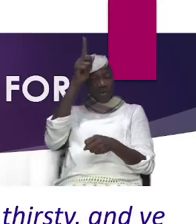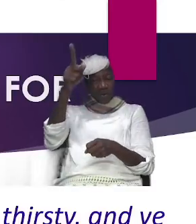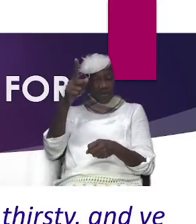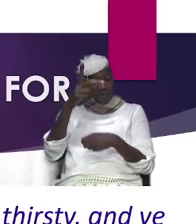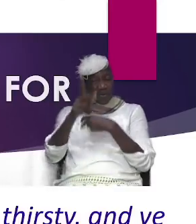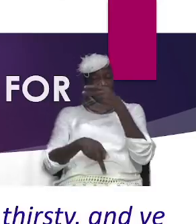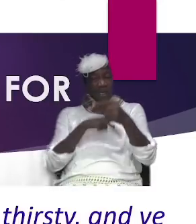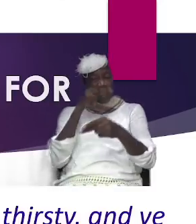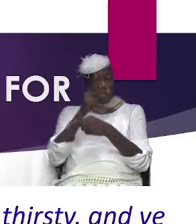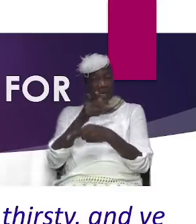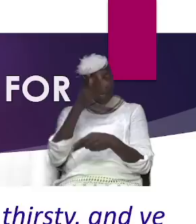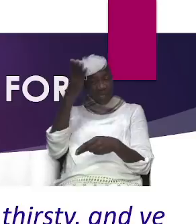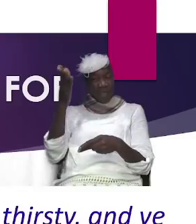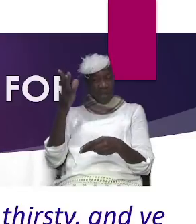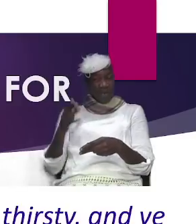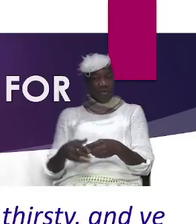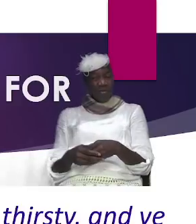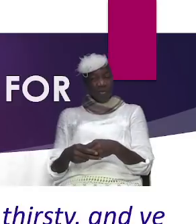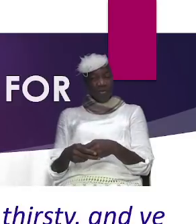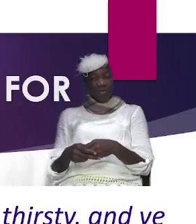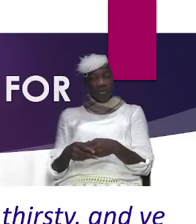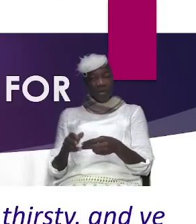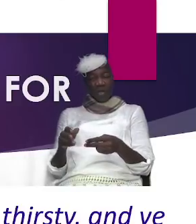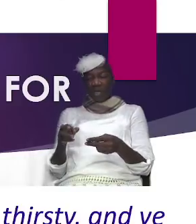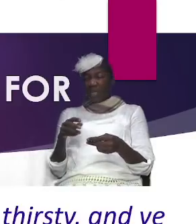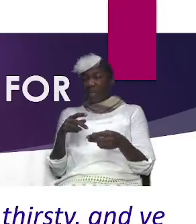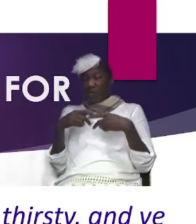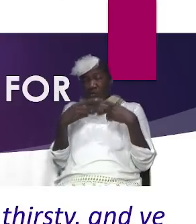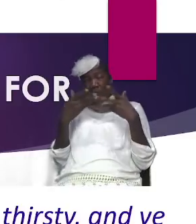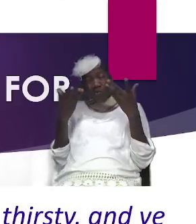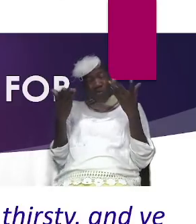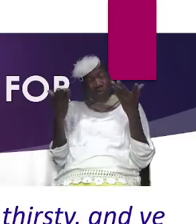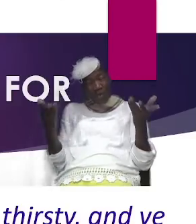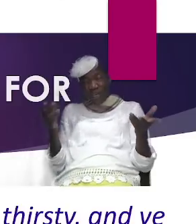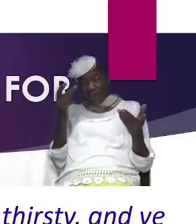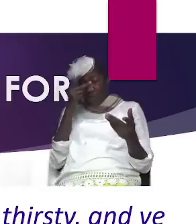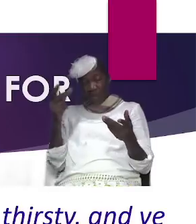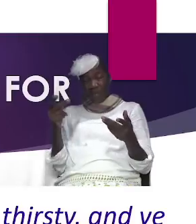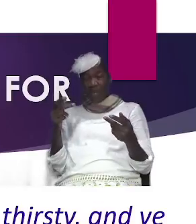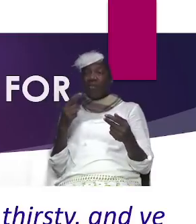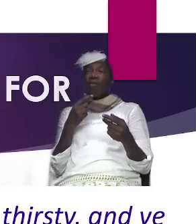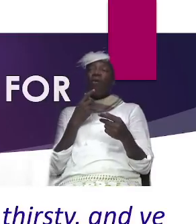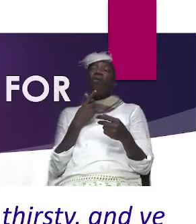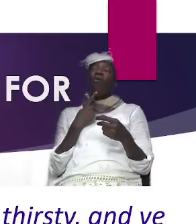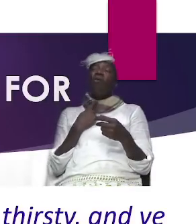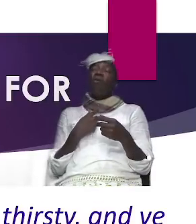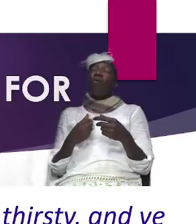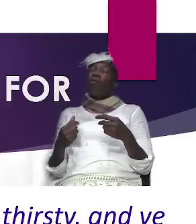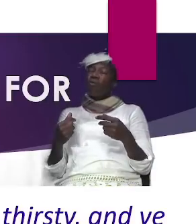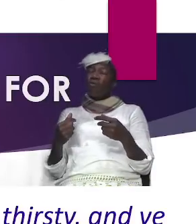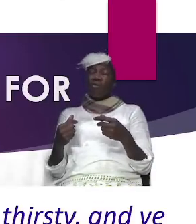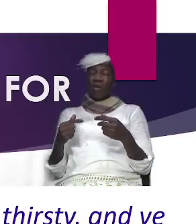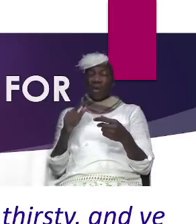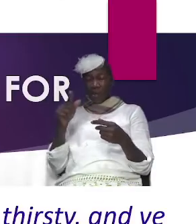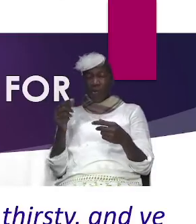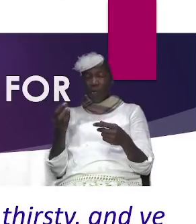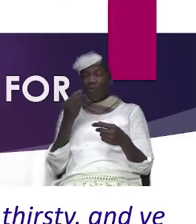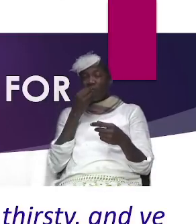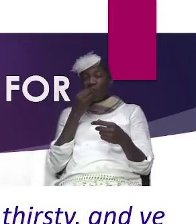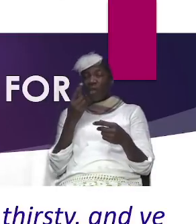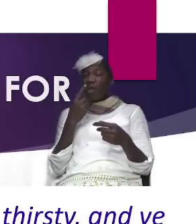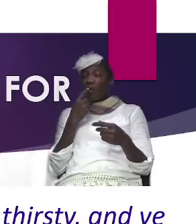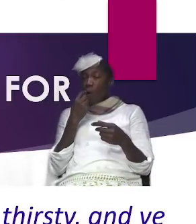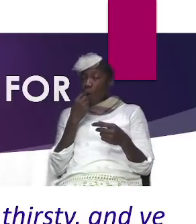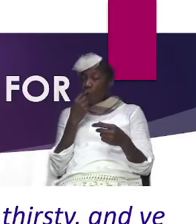were. So he said, when saw we thee hungry, inasmuch as you fed one of the hungry ones that was around